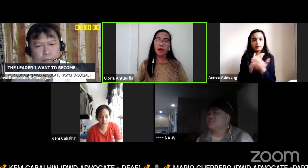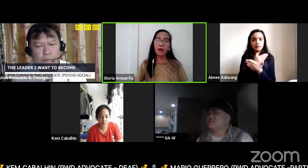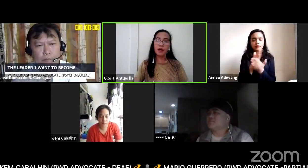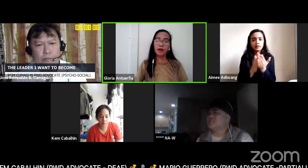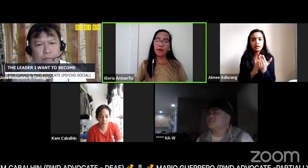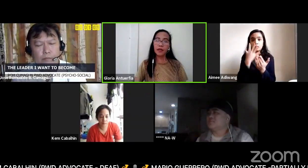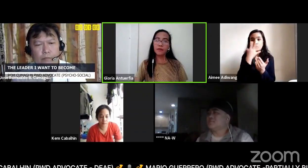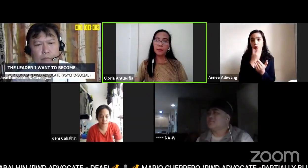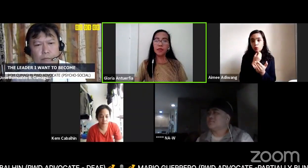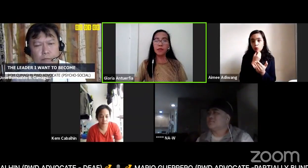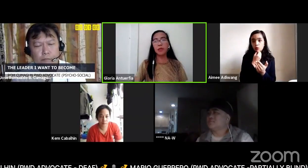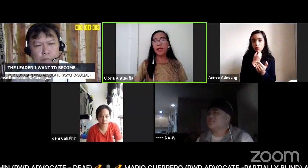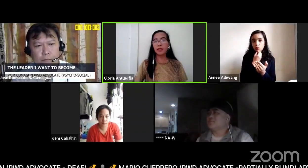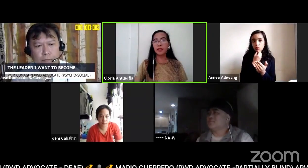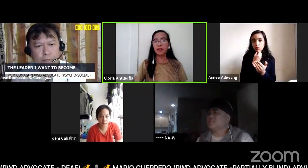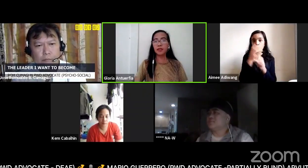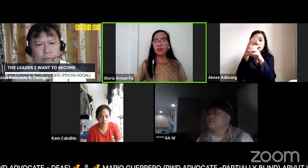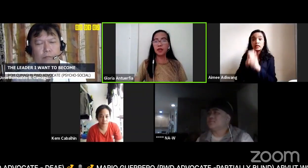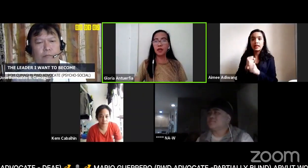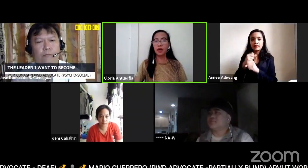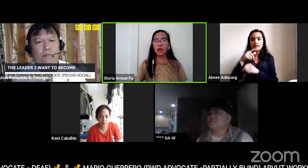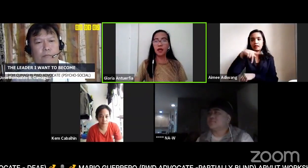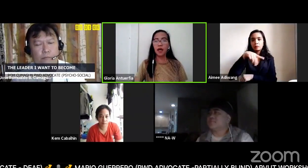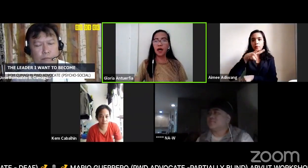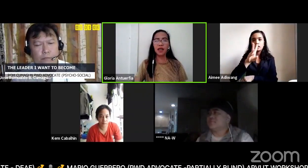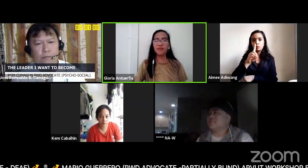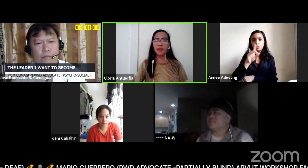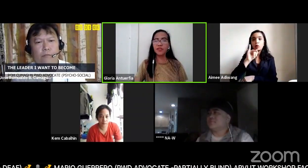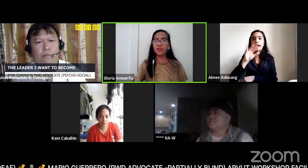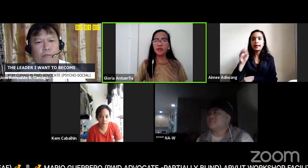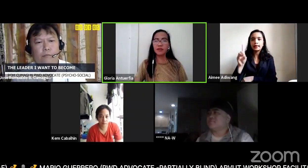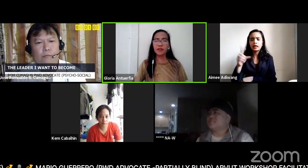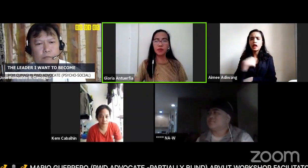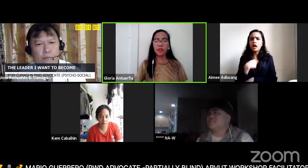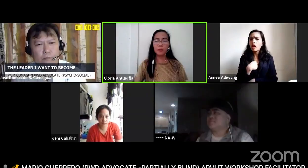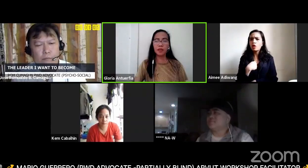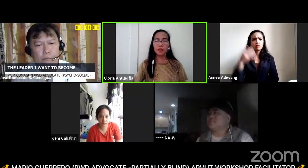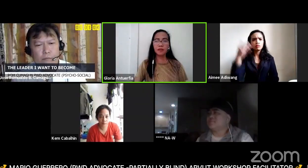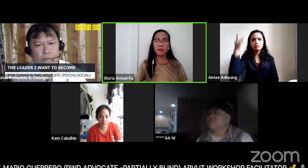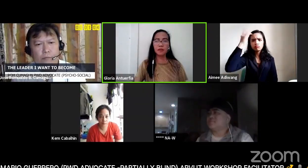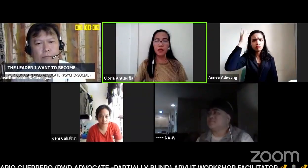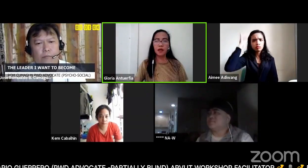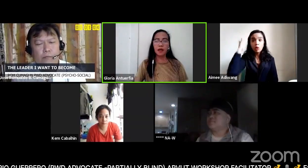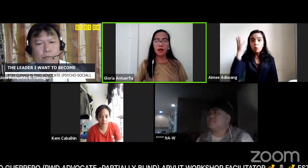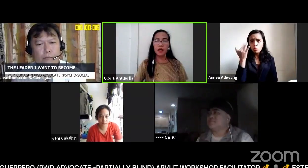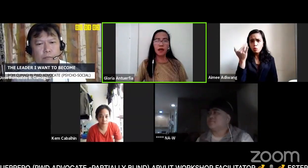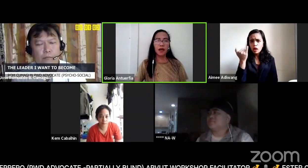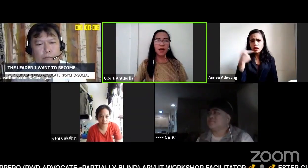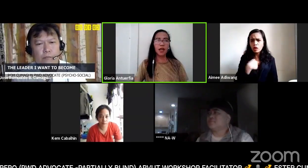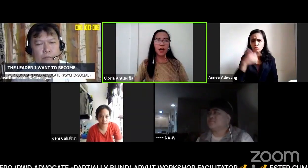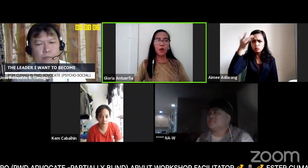are availing PWD IDs. I am very sensitive with them because